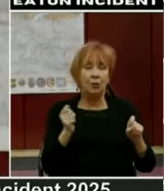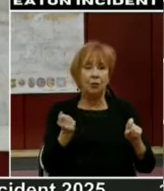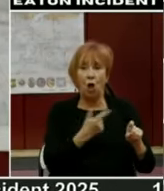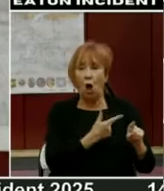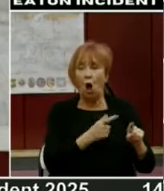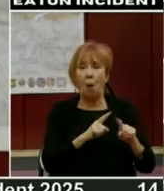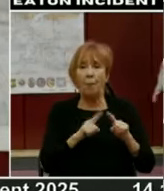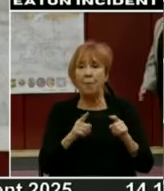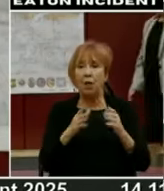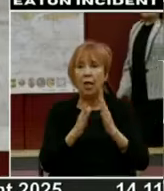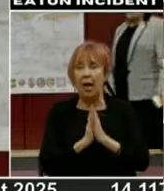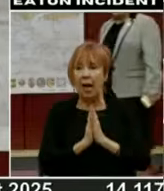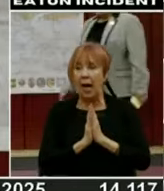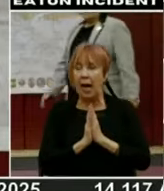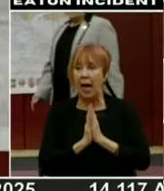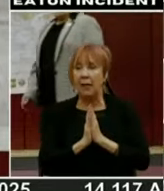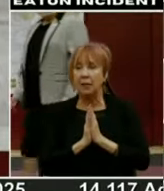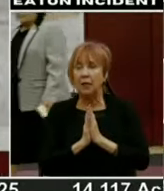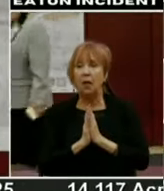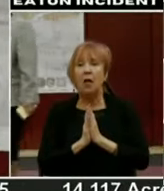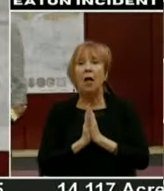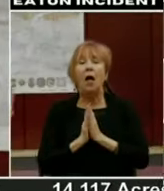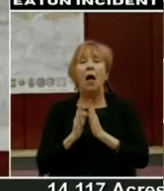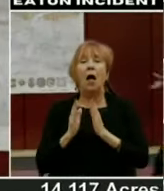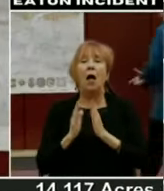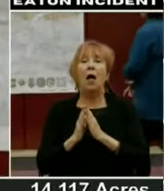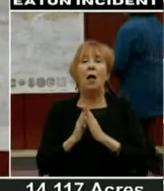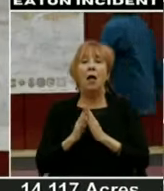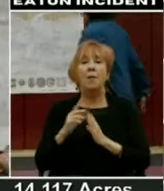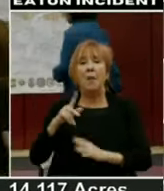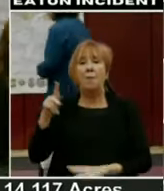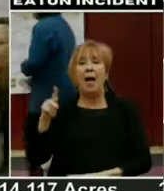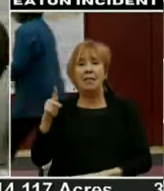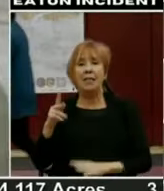superintendent of Pasadena Unified School District, to come up.